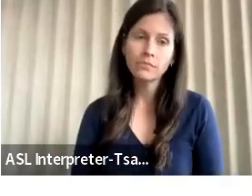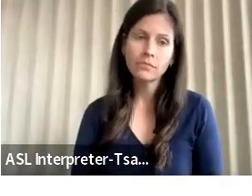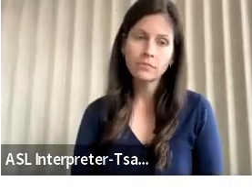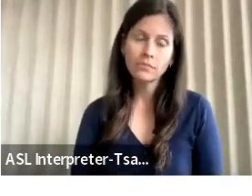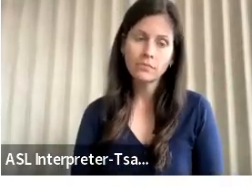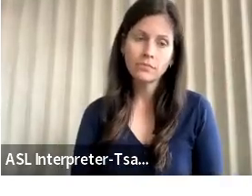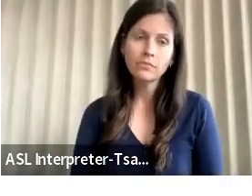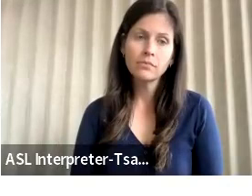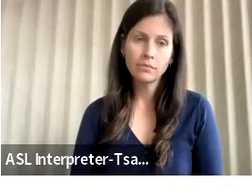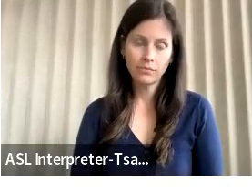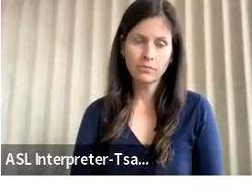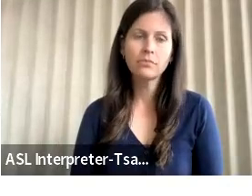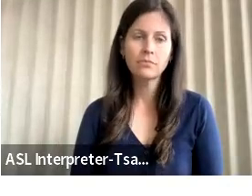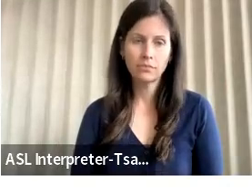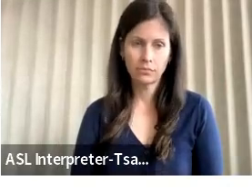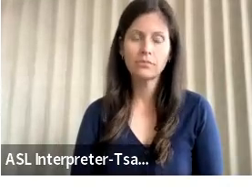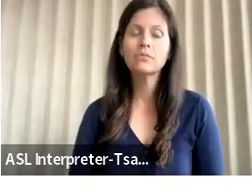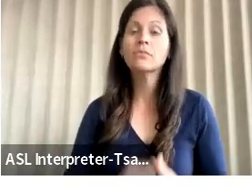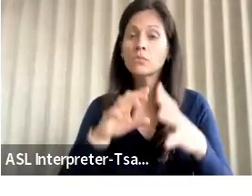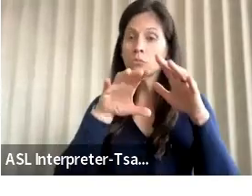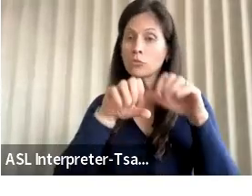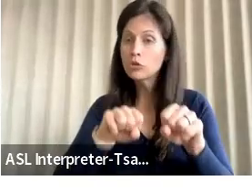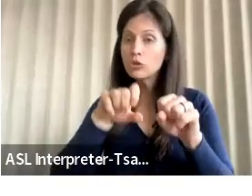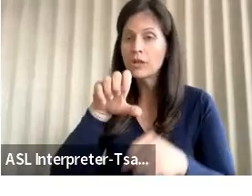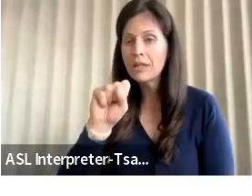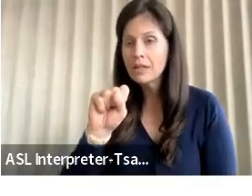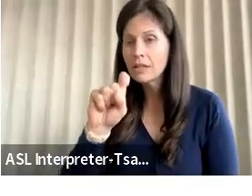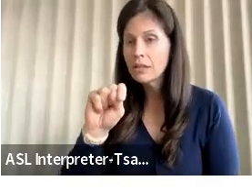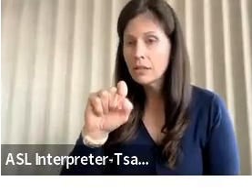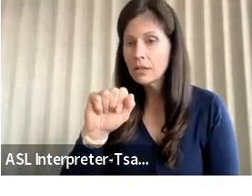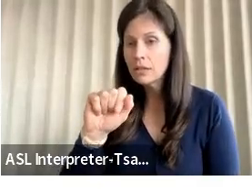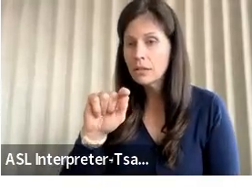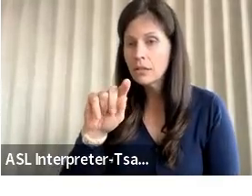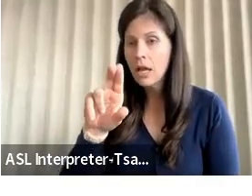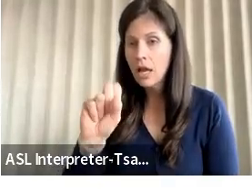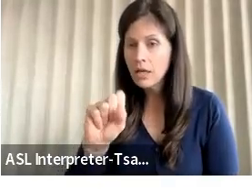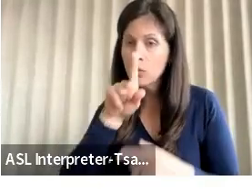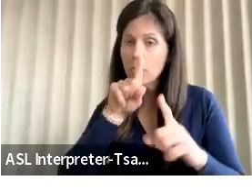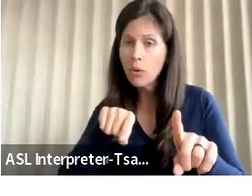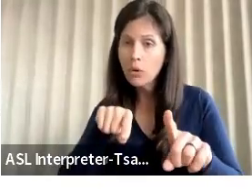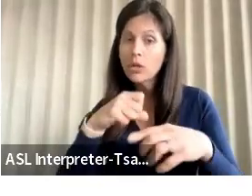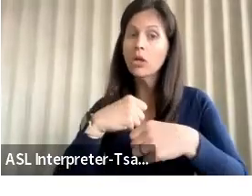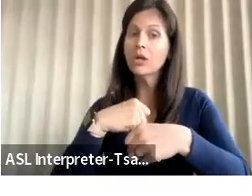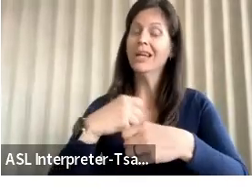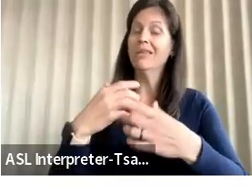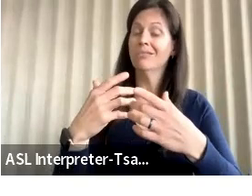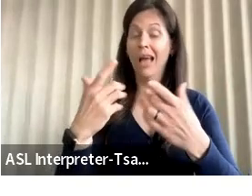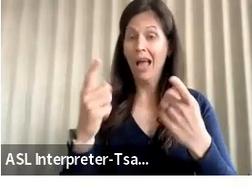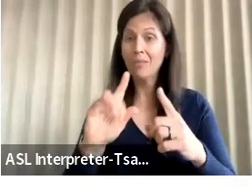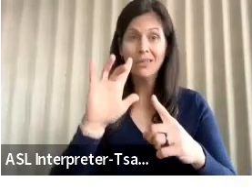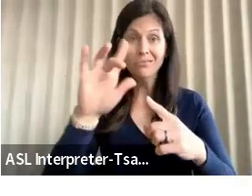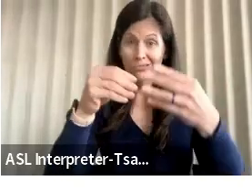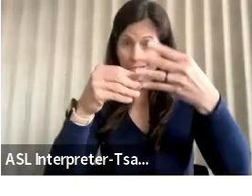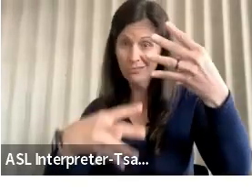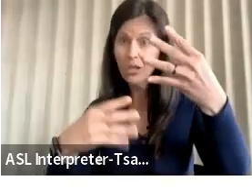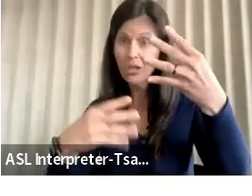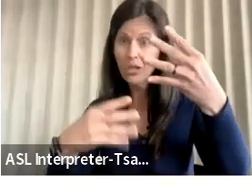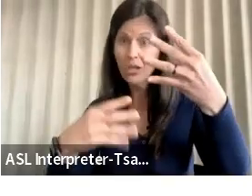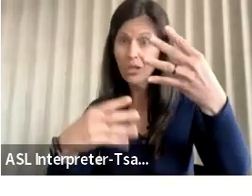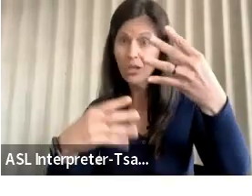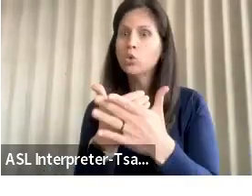The restraint status report will receive new filter drop-down choices to include